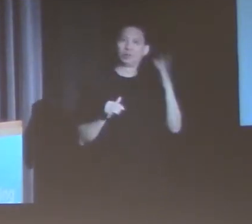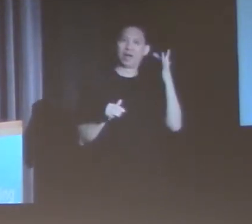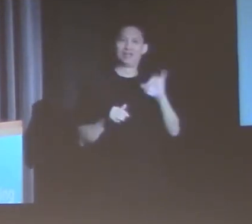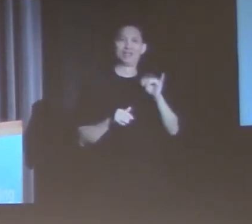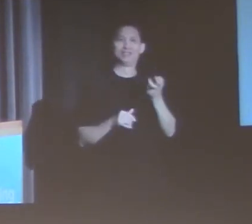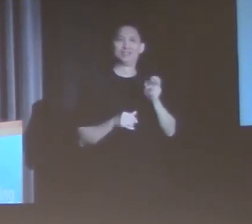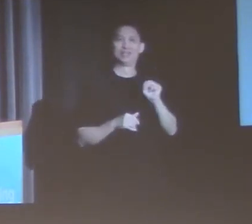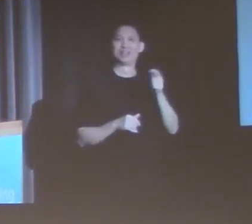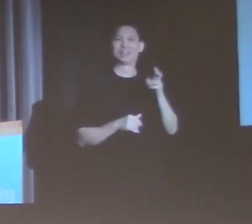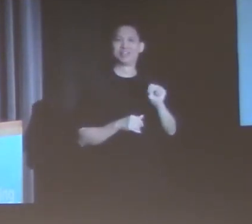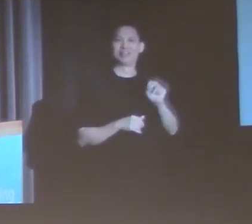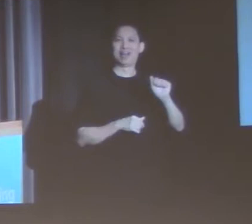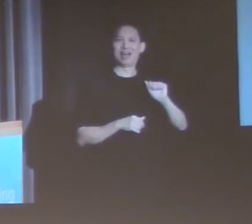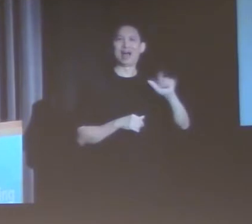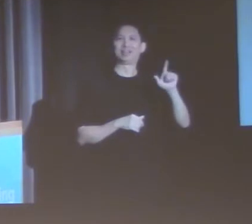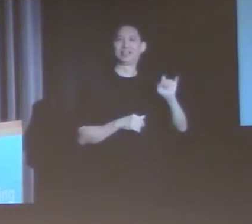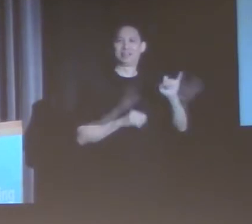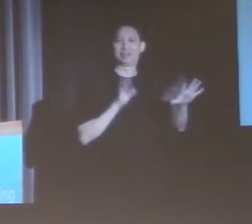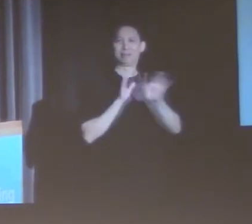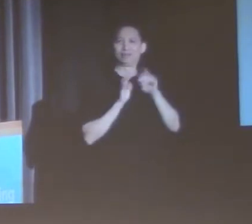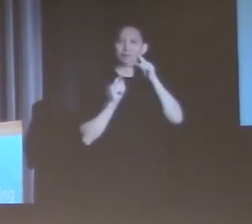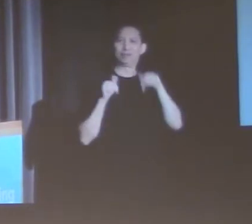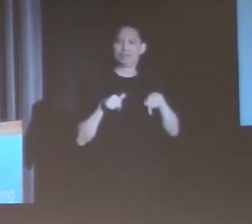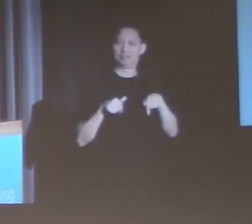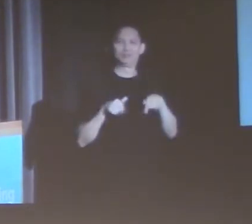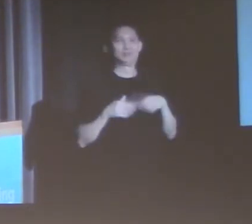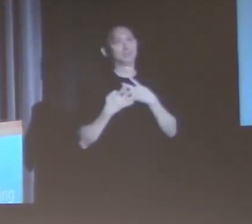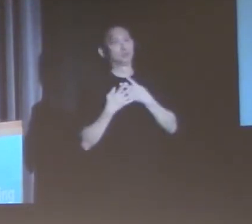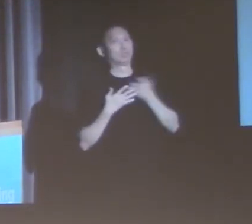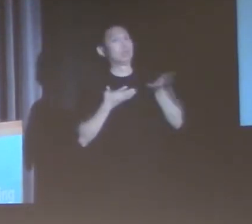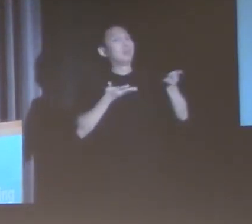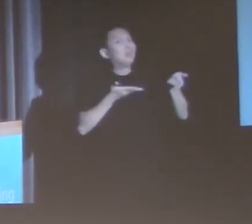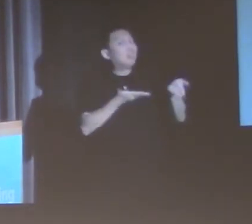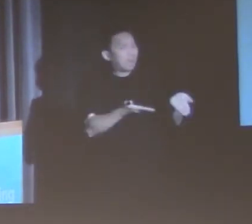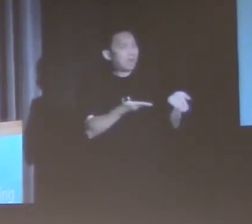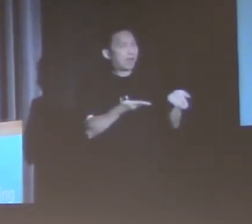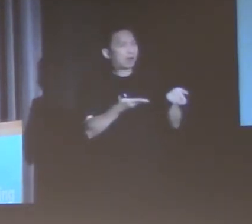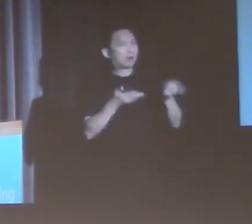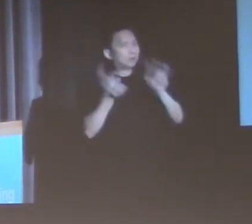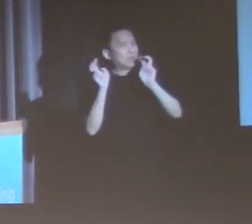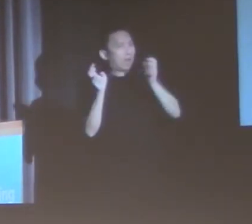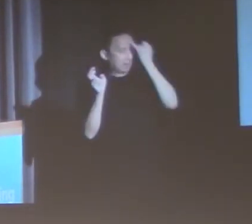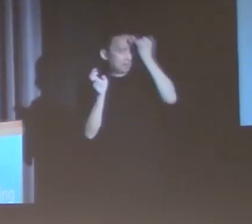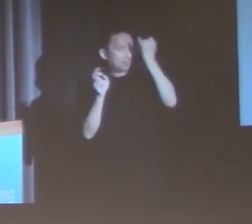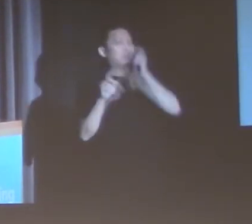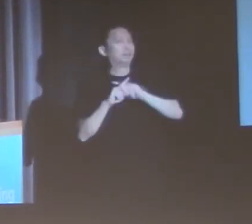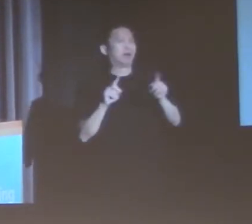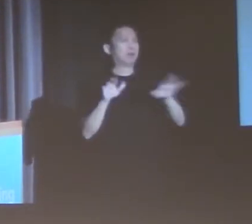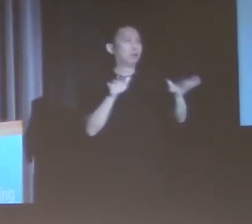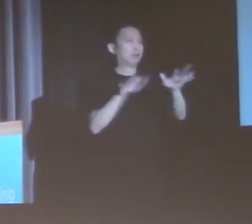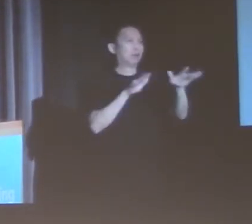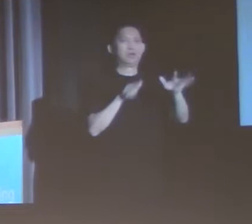session, because prison is there throughout the film, but we never physically go there. He just disappears from the film.